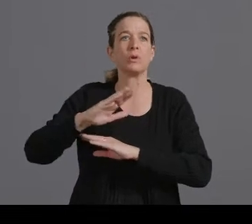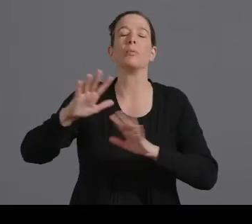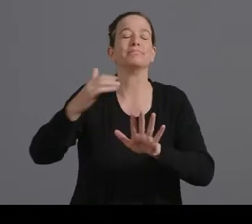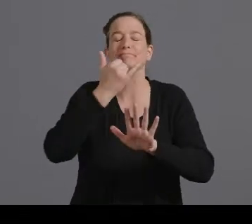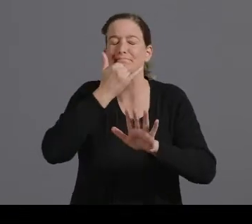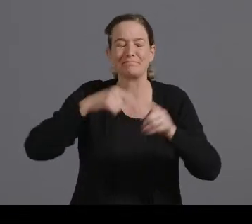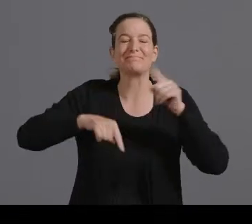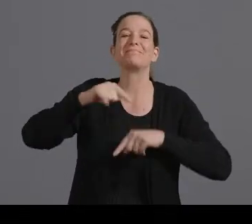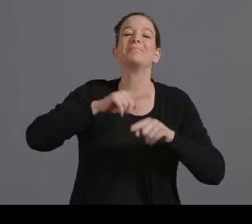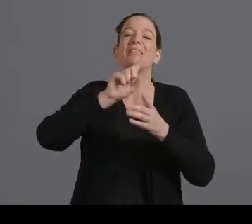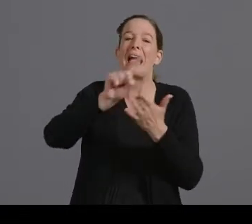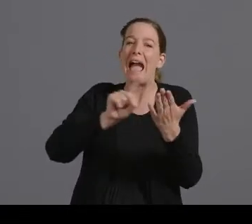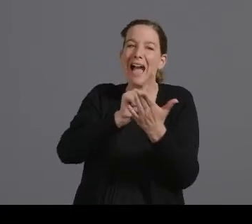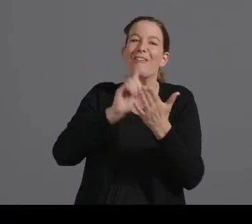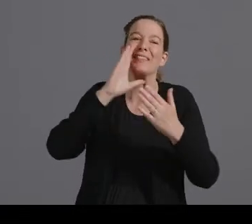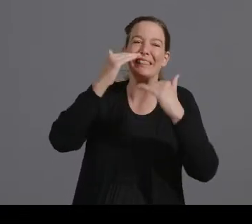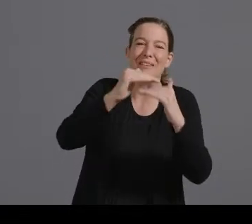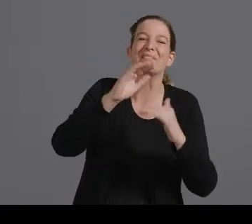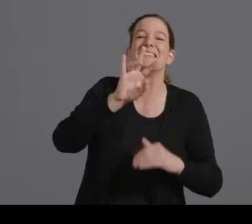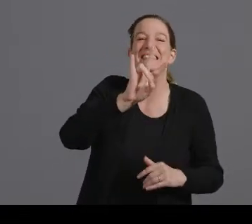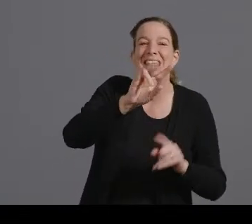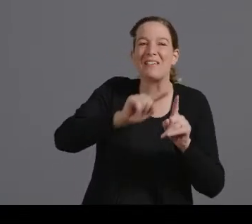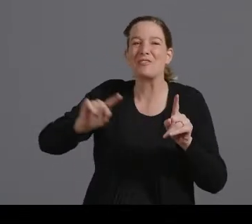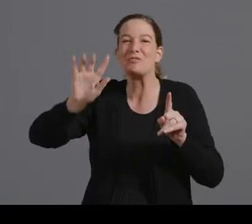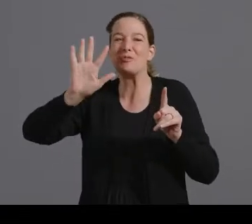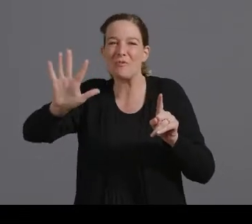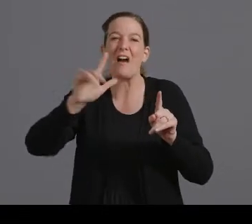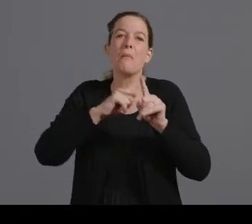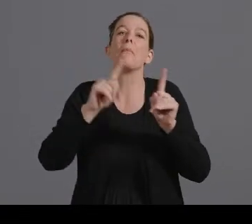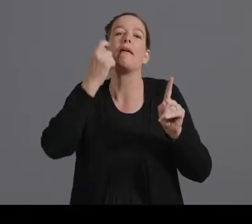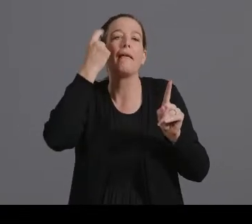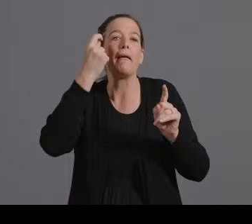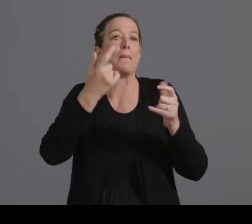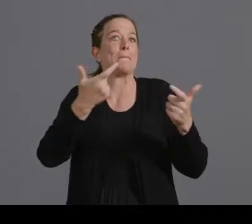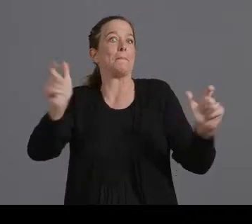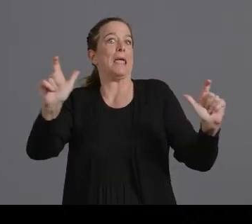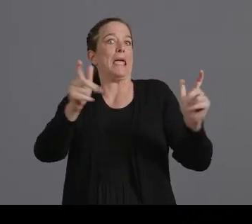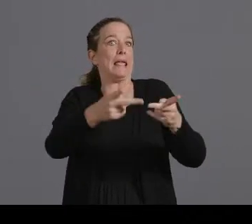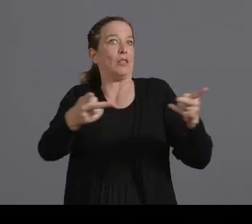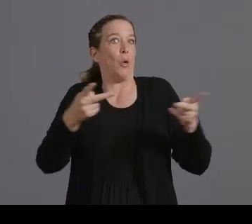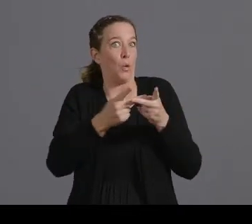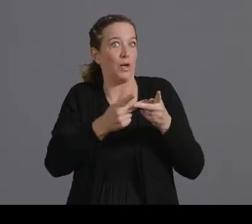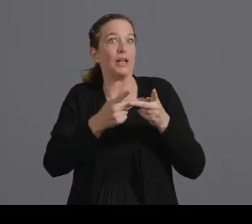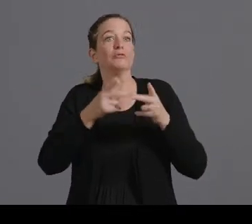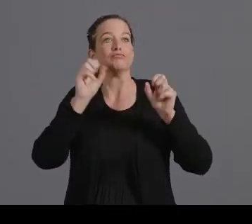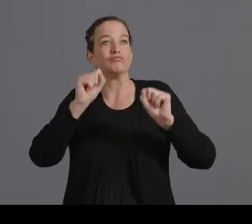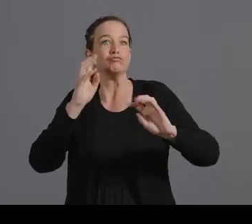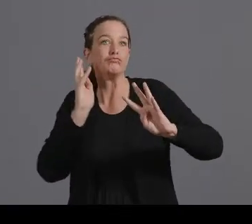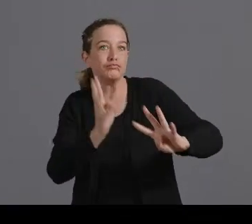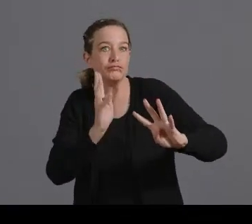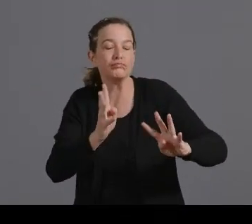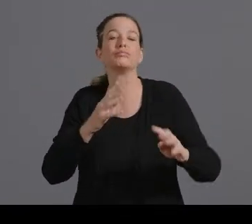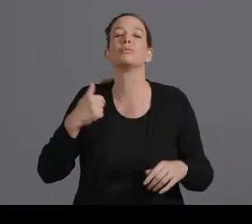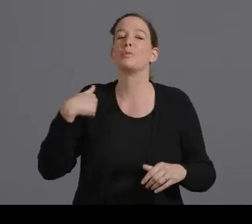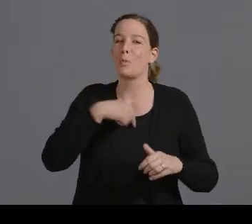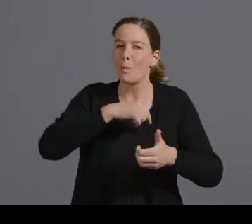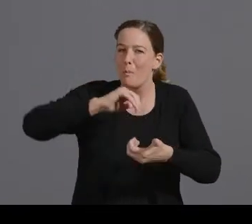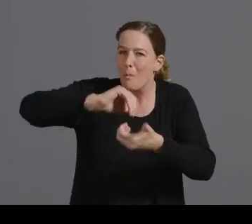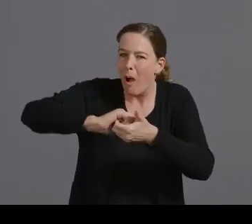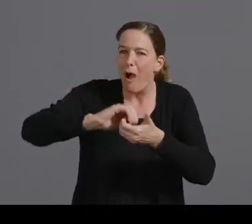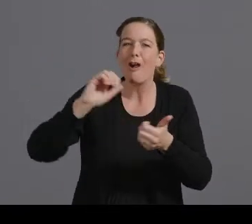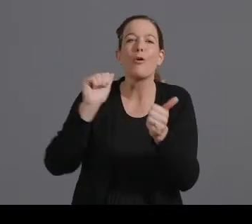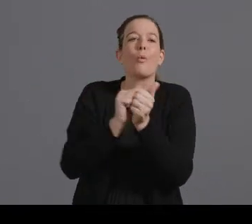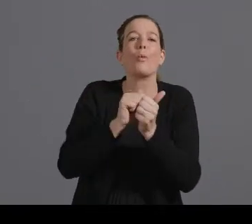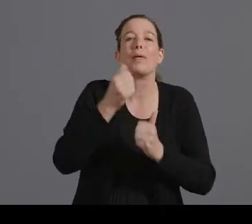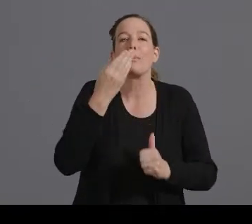p.m. We are very excited. The site has been transitioning well. We have partners with Blue Cross Blue Shield